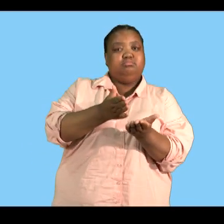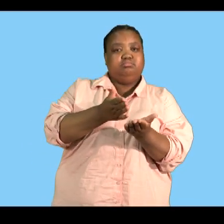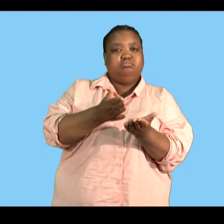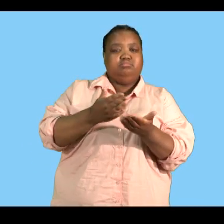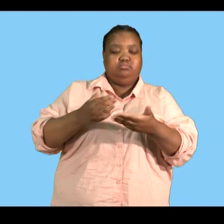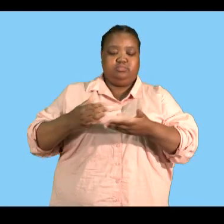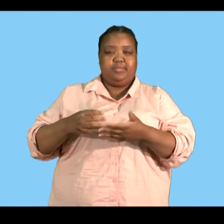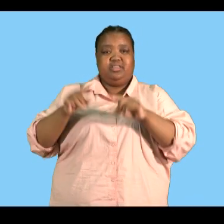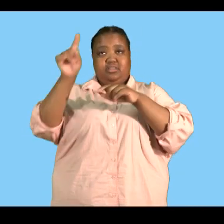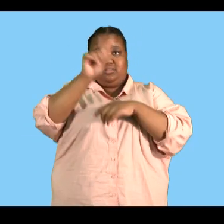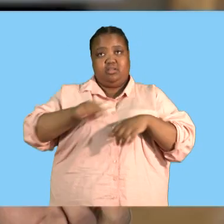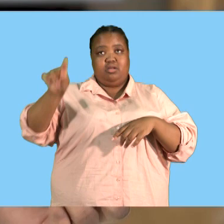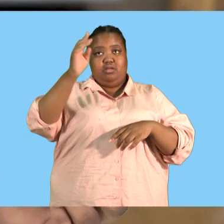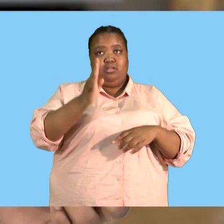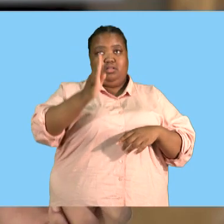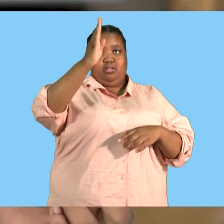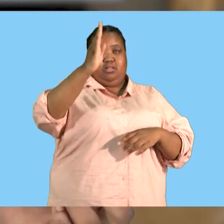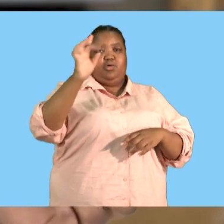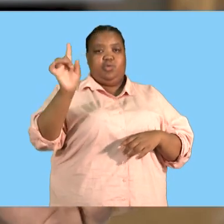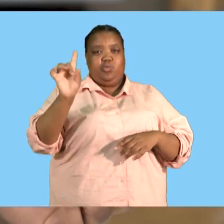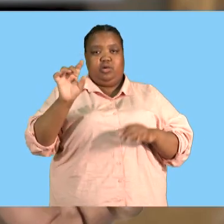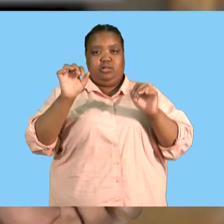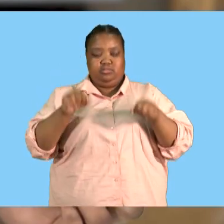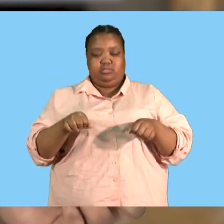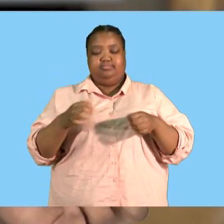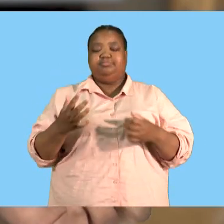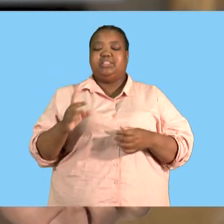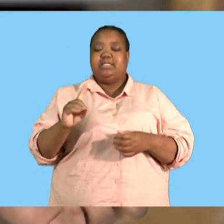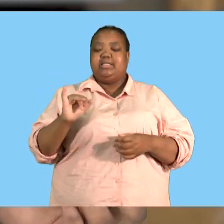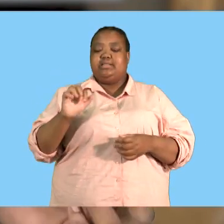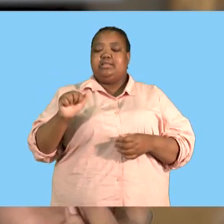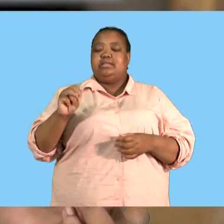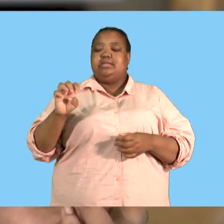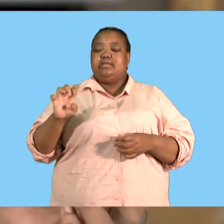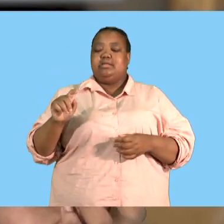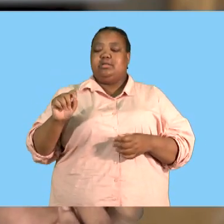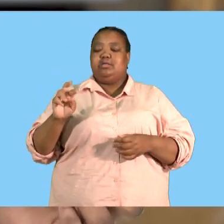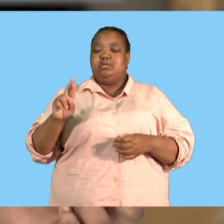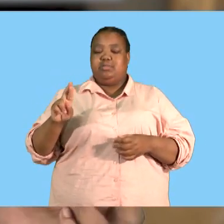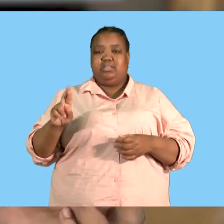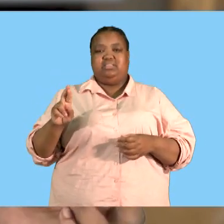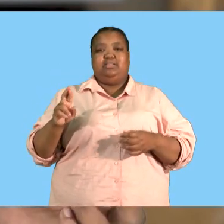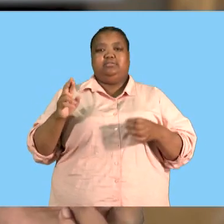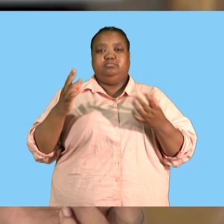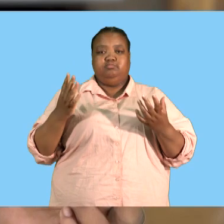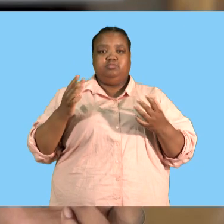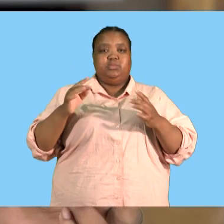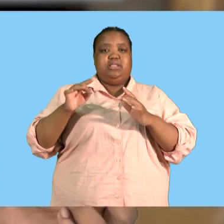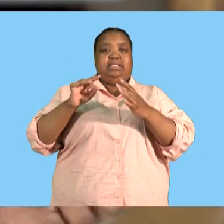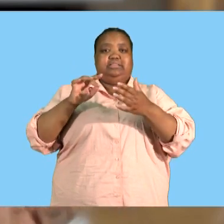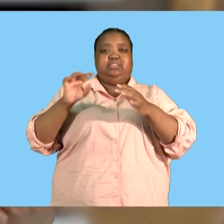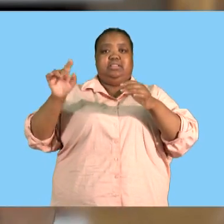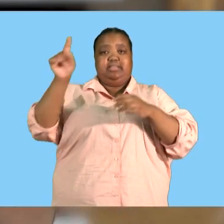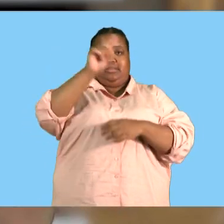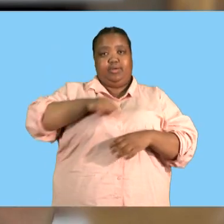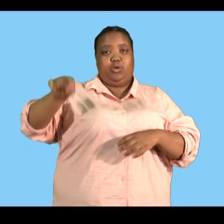diameter, it could be a line that cuts a circle into half, or from line from the circumference through the center to